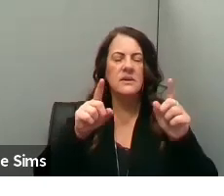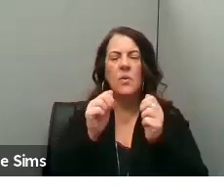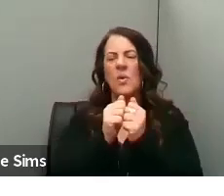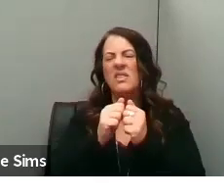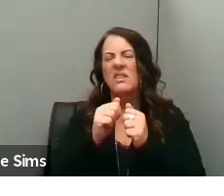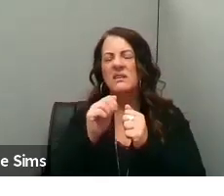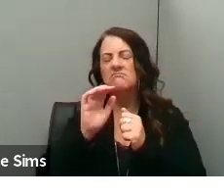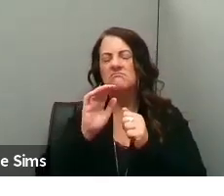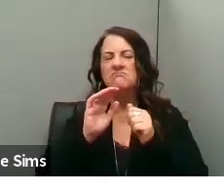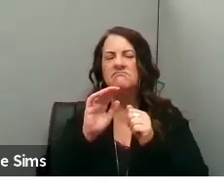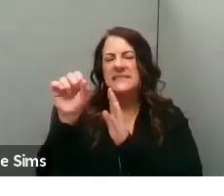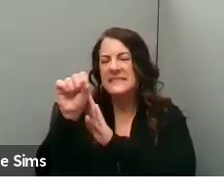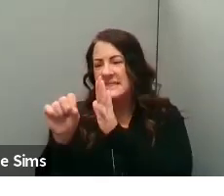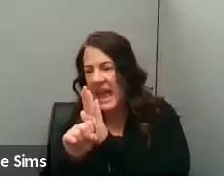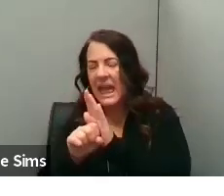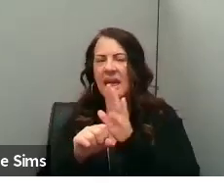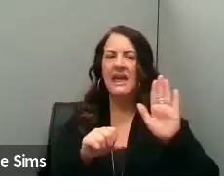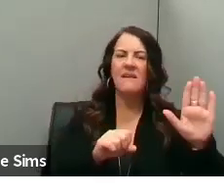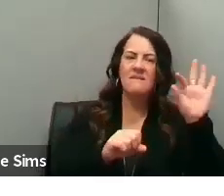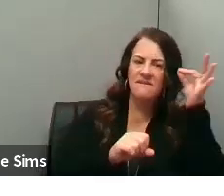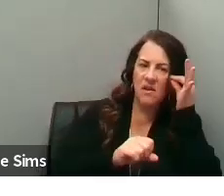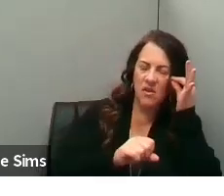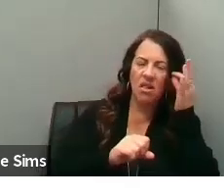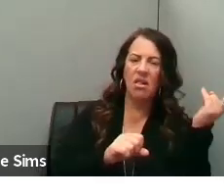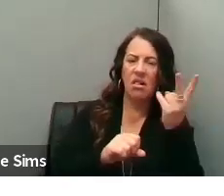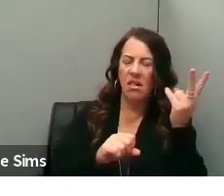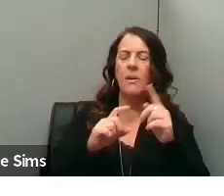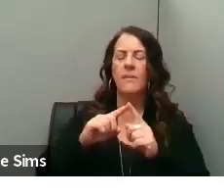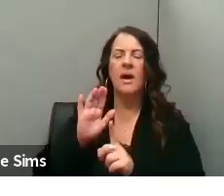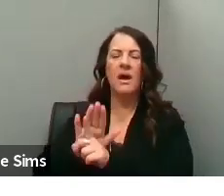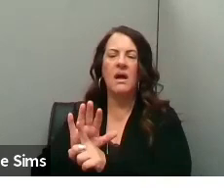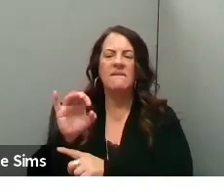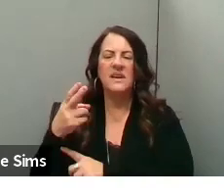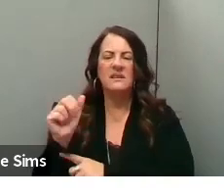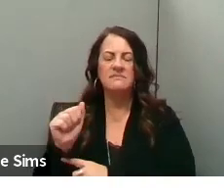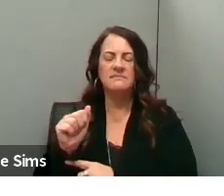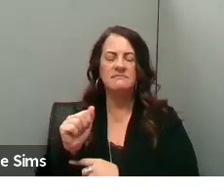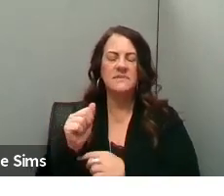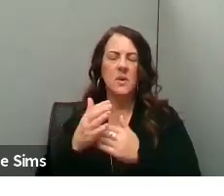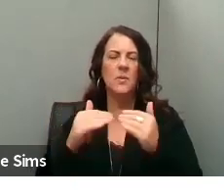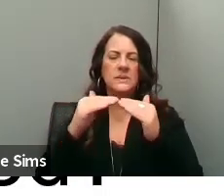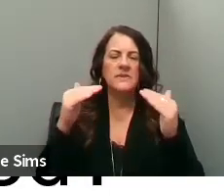federal level. So that's where the most comes from. Next slide, please.